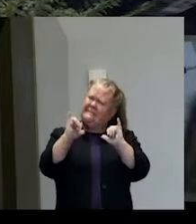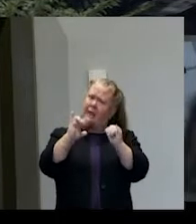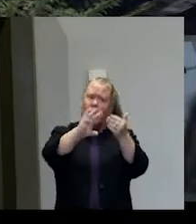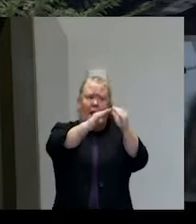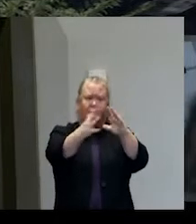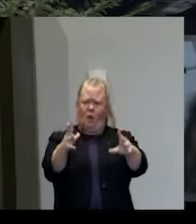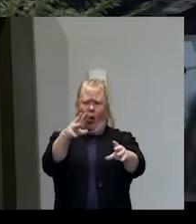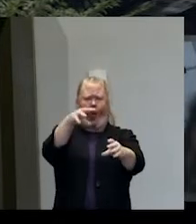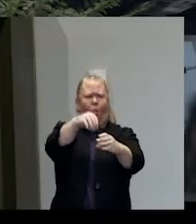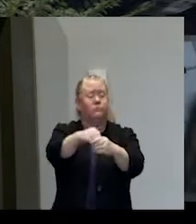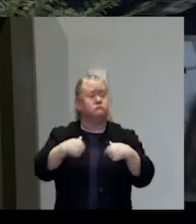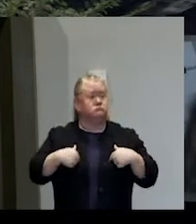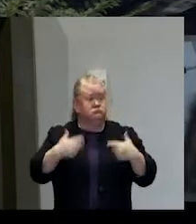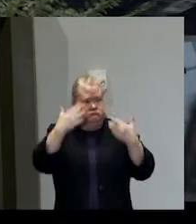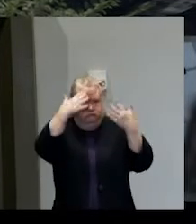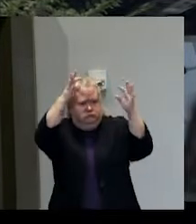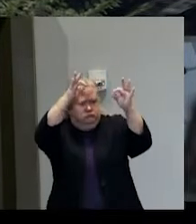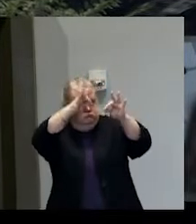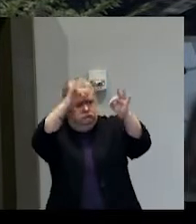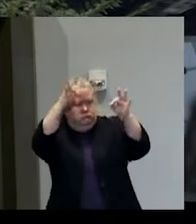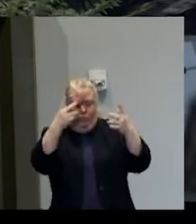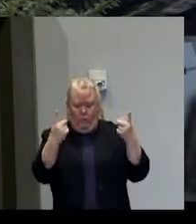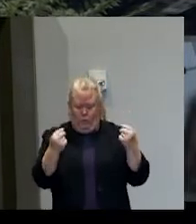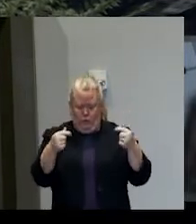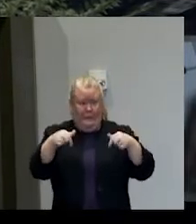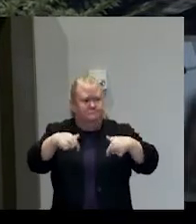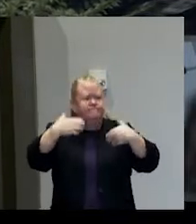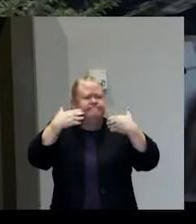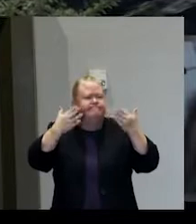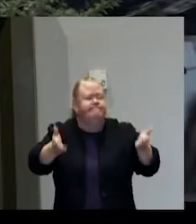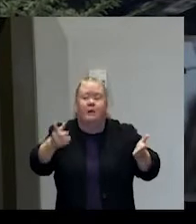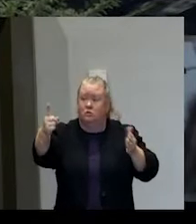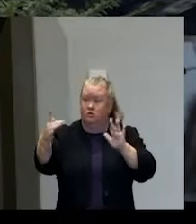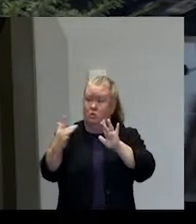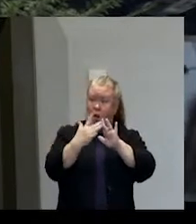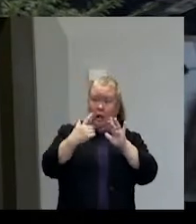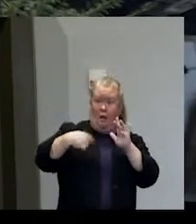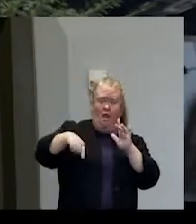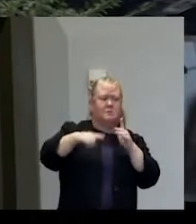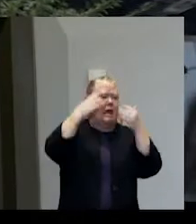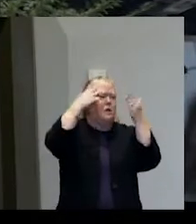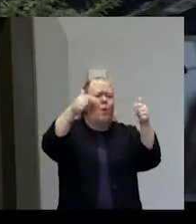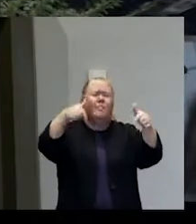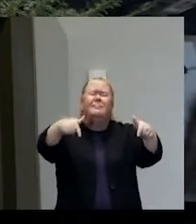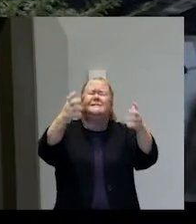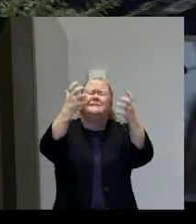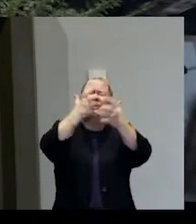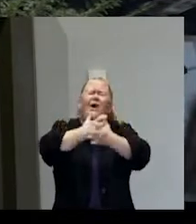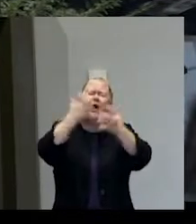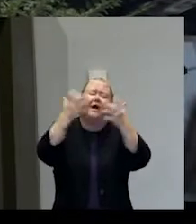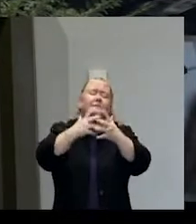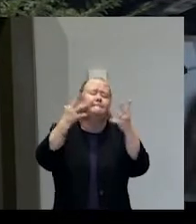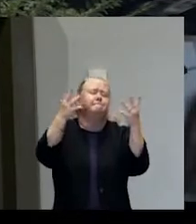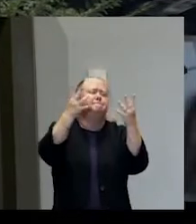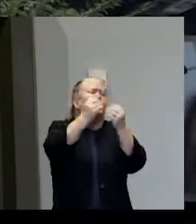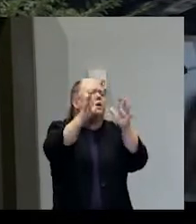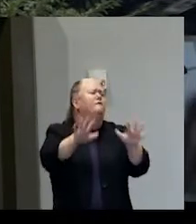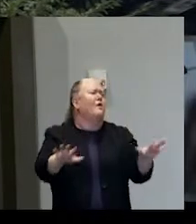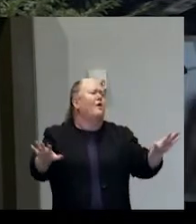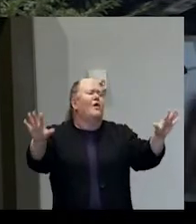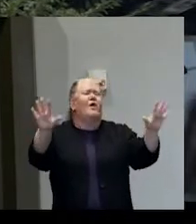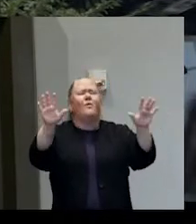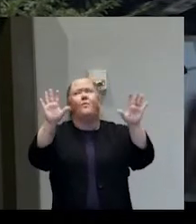community, which I didn't know about what you're doing here until you reached out to us, and this is so awesome and so beautiful and so great,